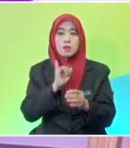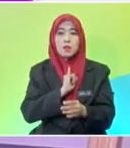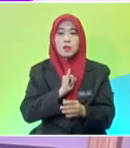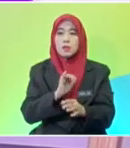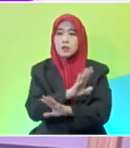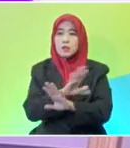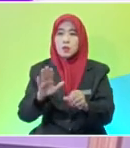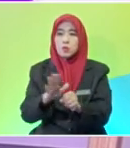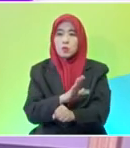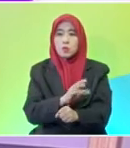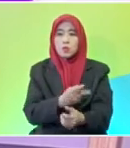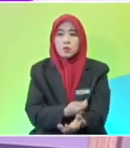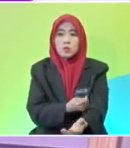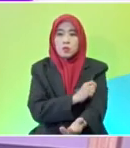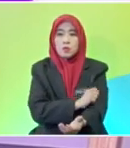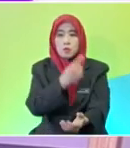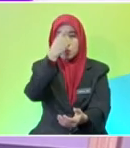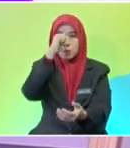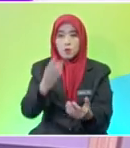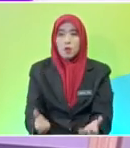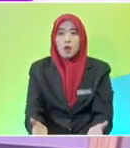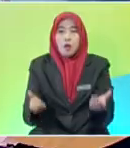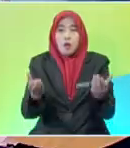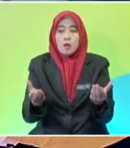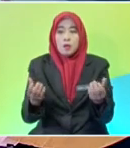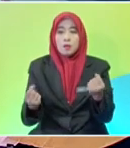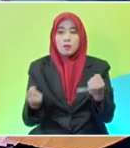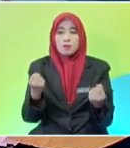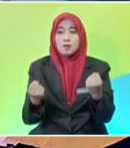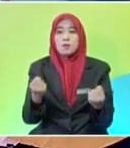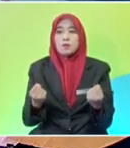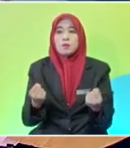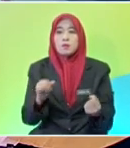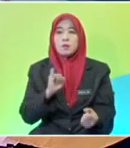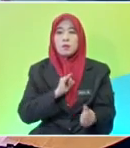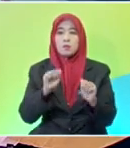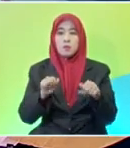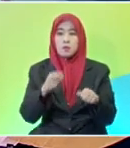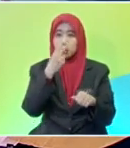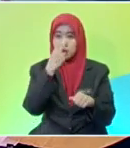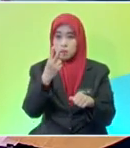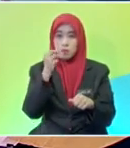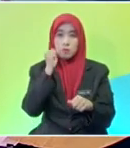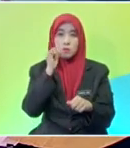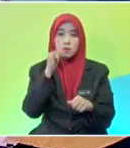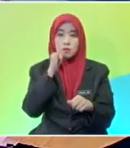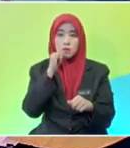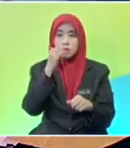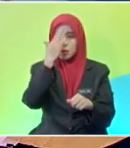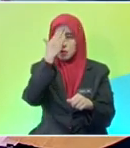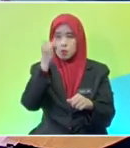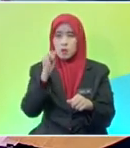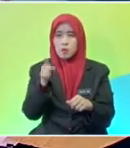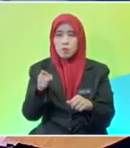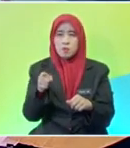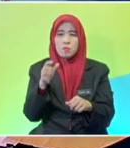lift this dumbbell. Yes, I could see that, Shafika. Yes, I'm struggling Why a lot. Why you think so? What happens to you?